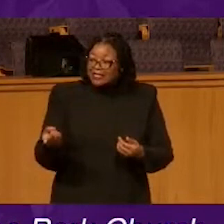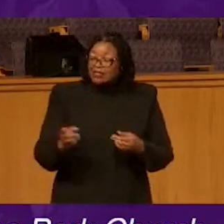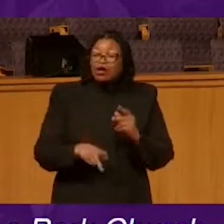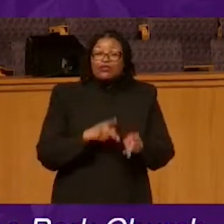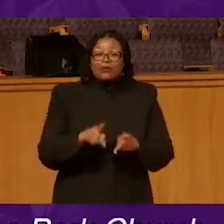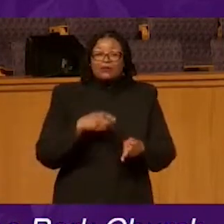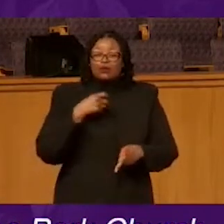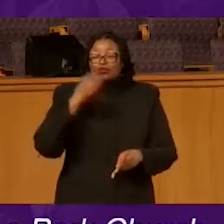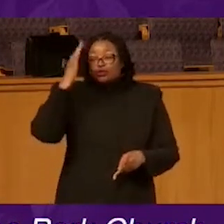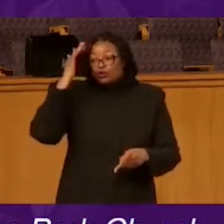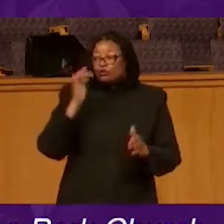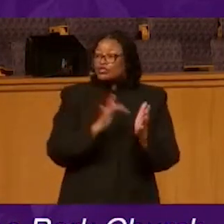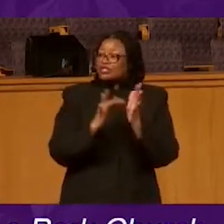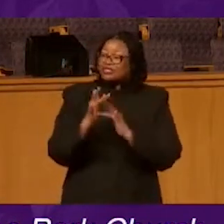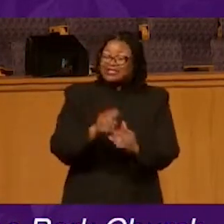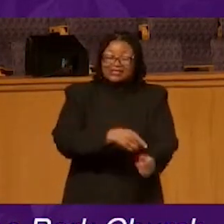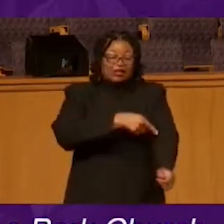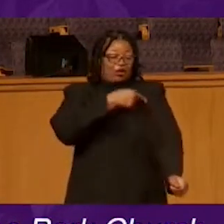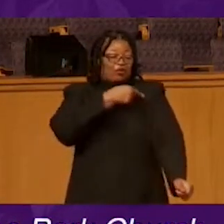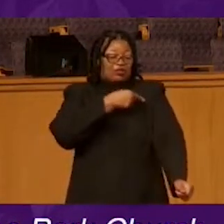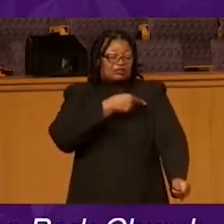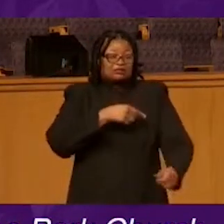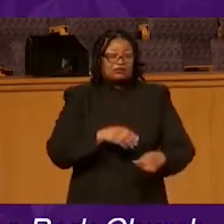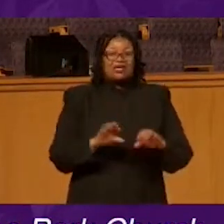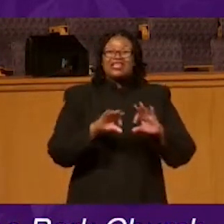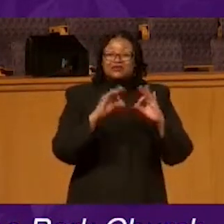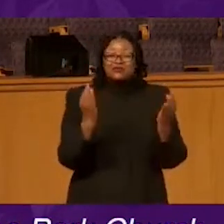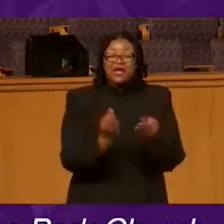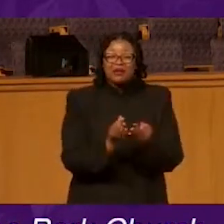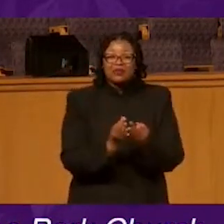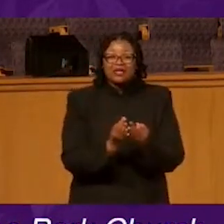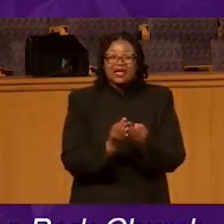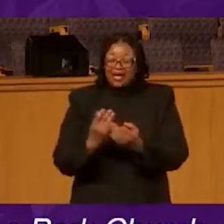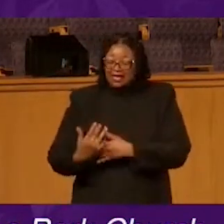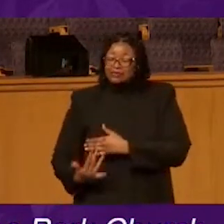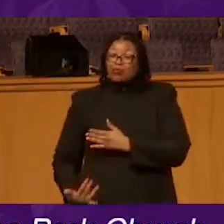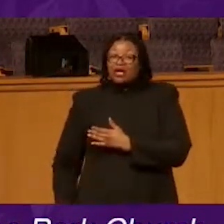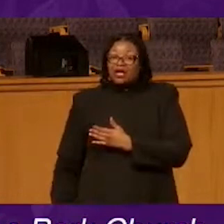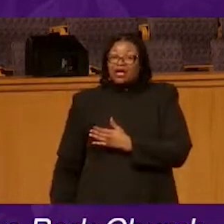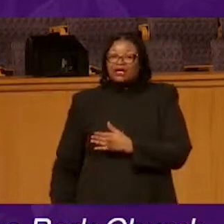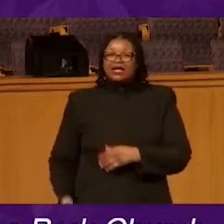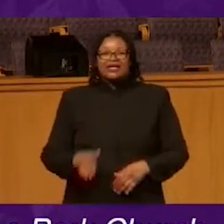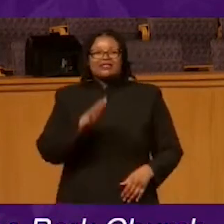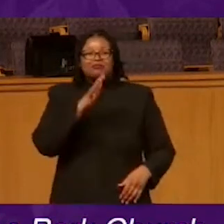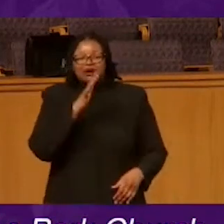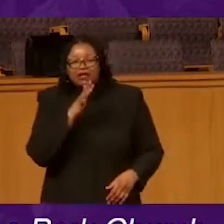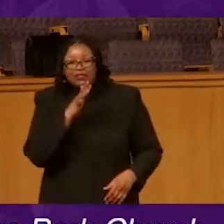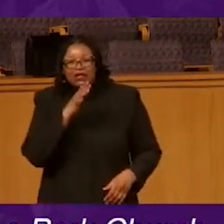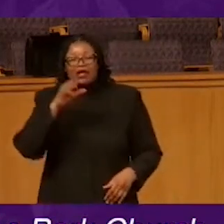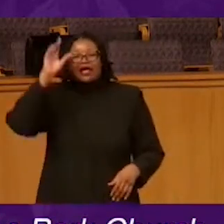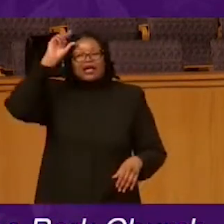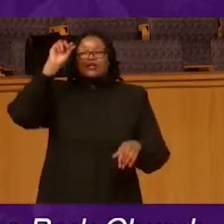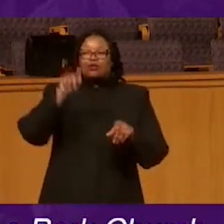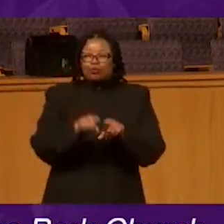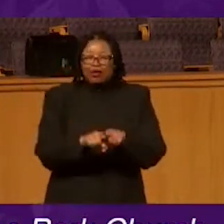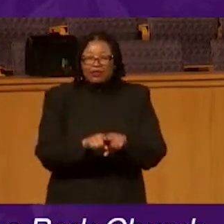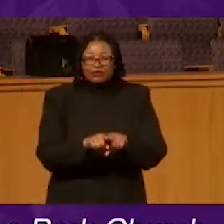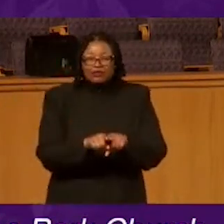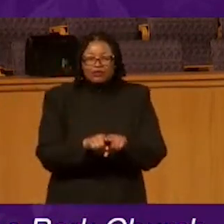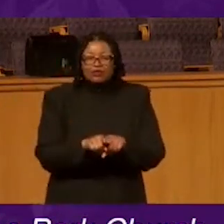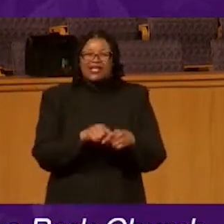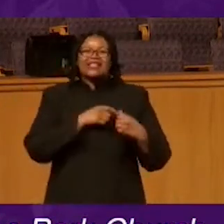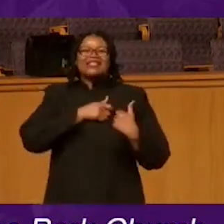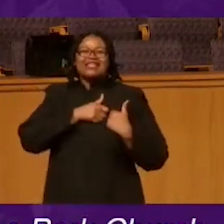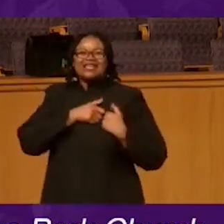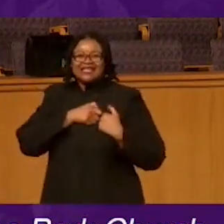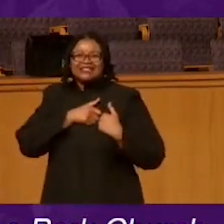him the longest. This is his kinfolk. This is his blood, your mother and your brothers. That's the